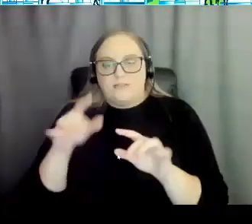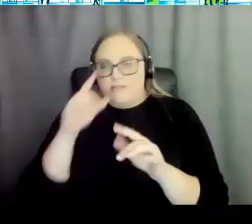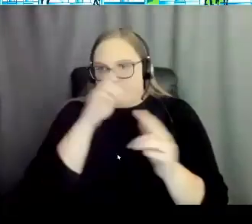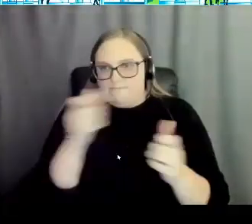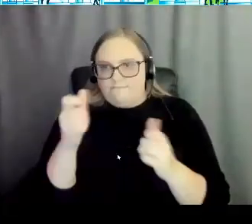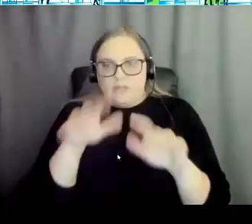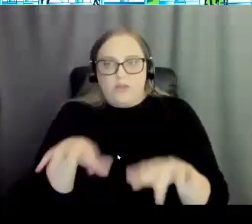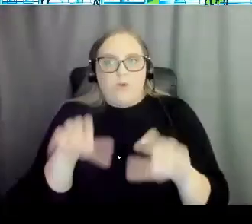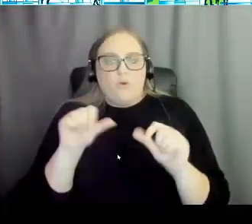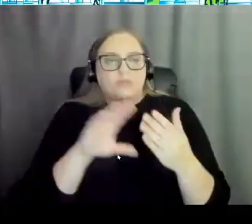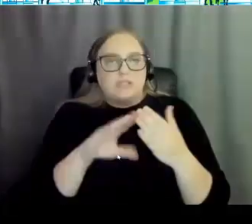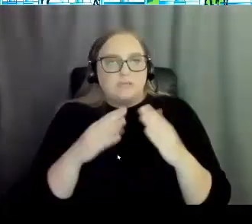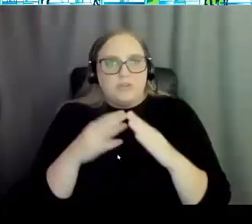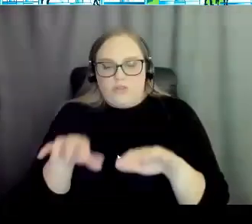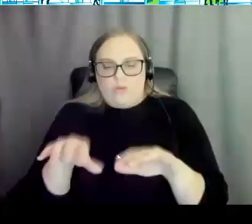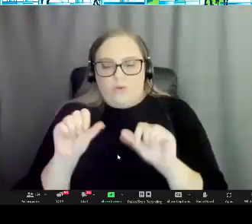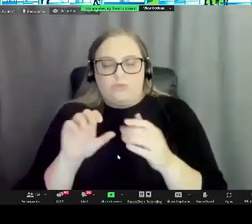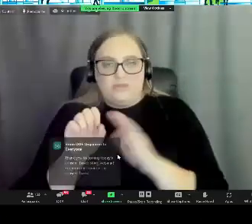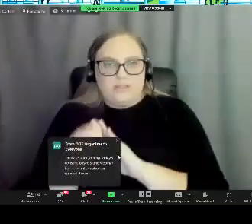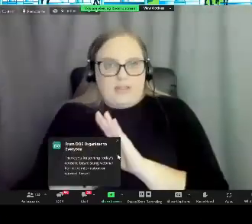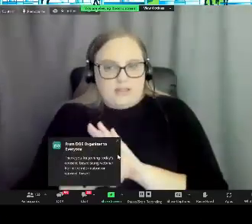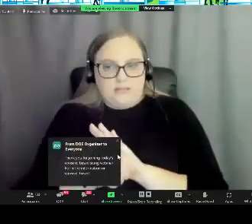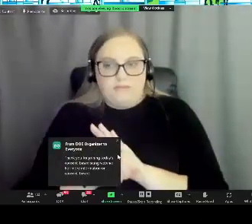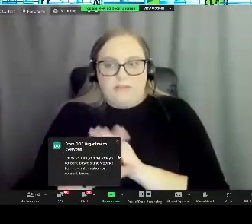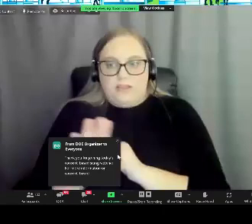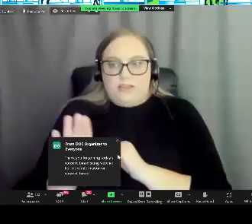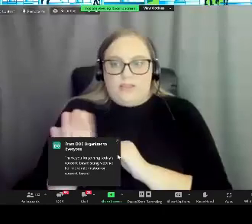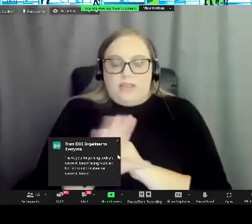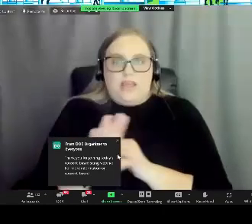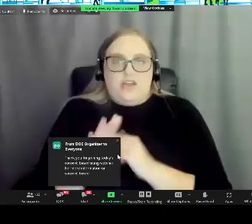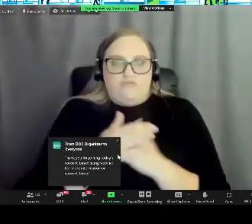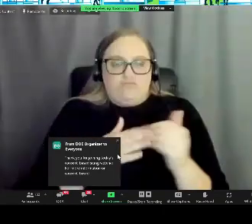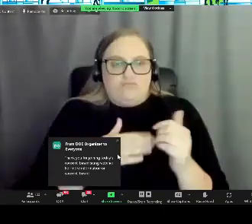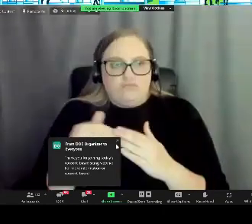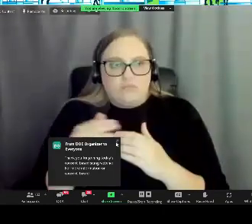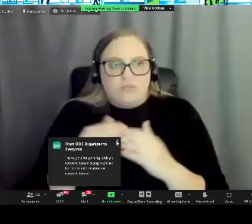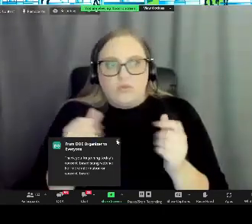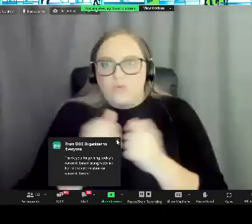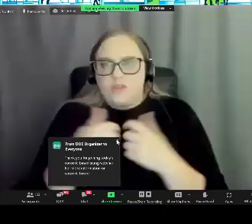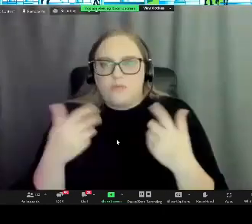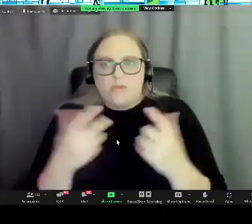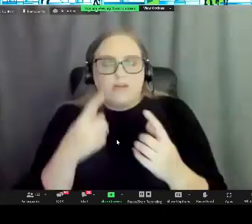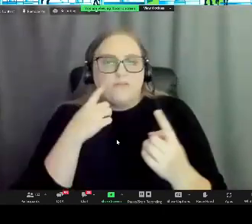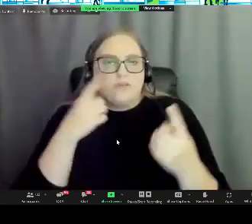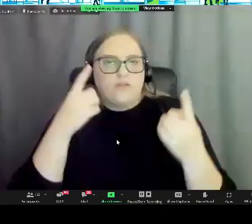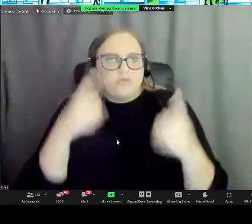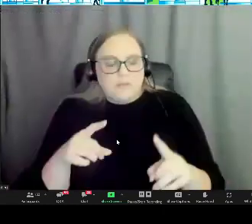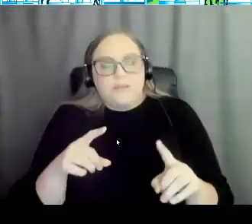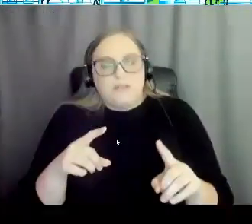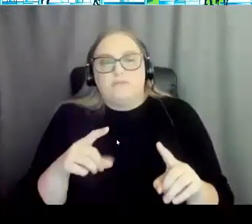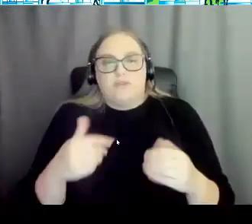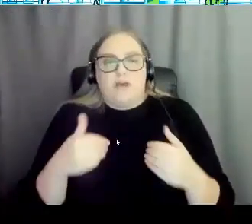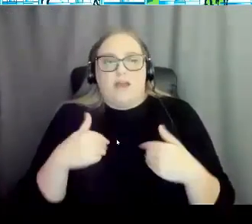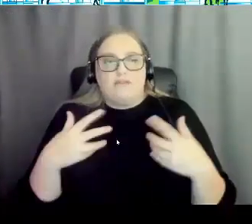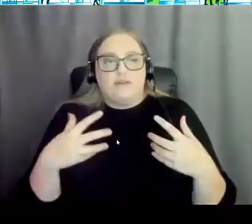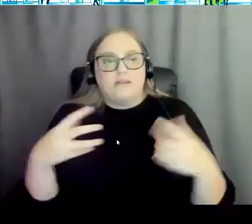the host state, as to what they are comfortable with in terms of agreement to have a consolidated